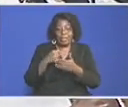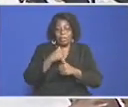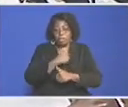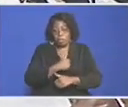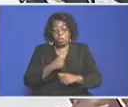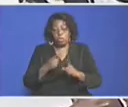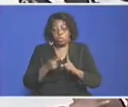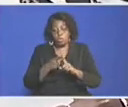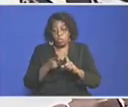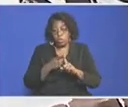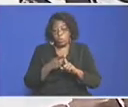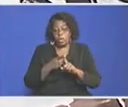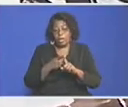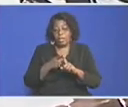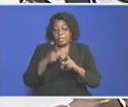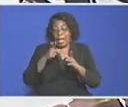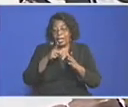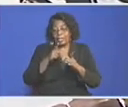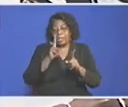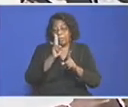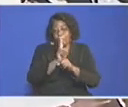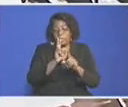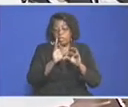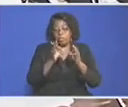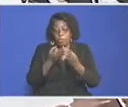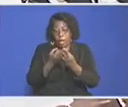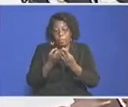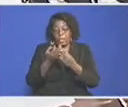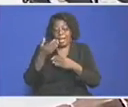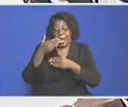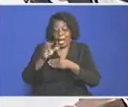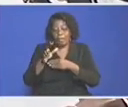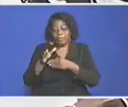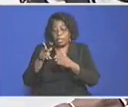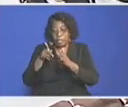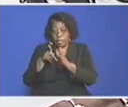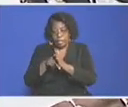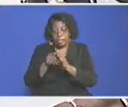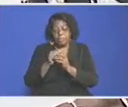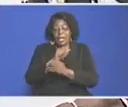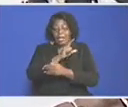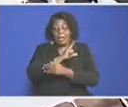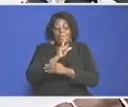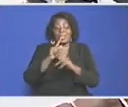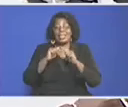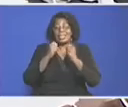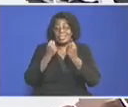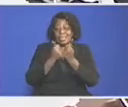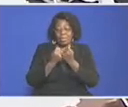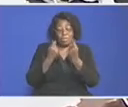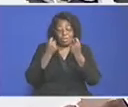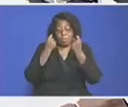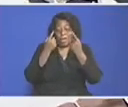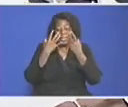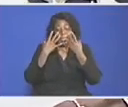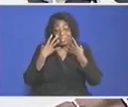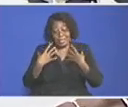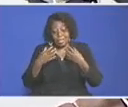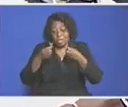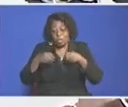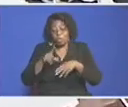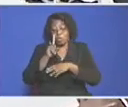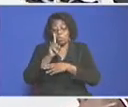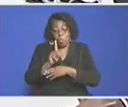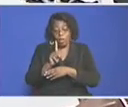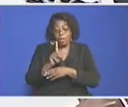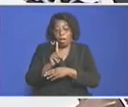night's murder victim. In a statement issued moments after the homicide, Lightbourne said that his team was shocked and saddened to lose one